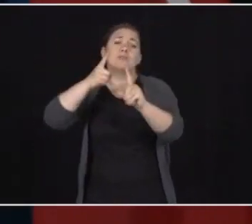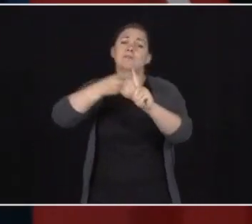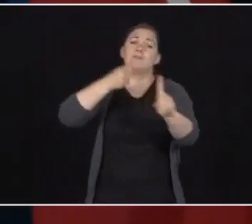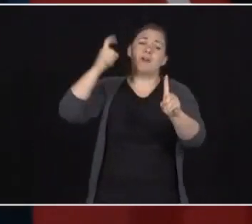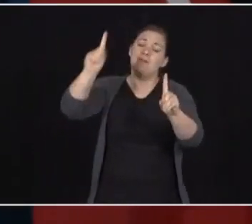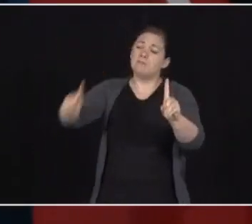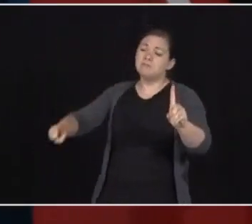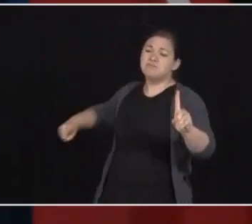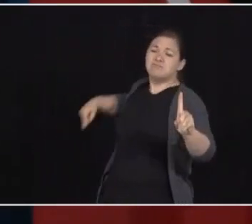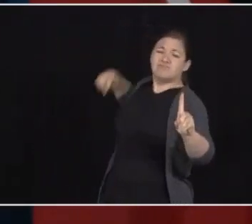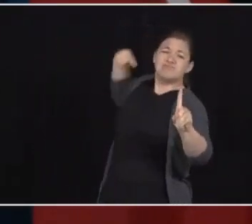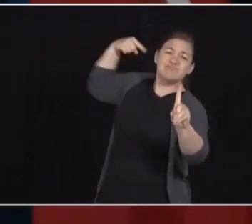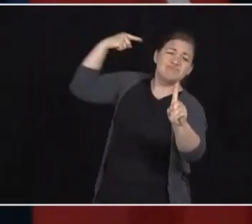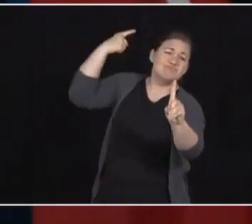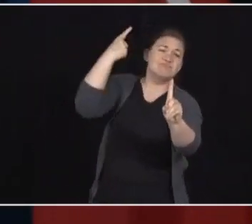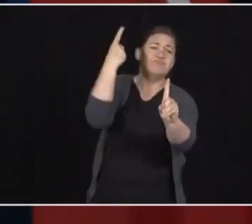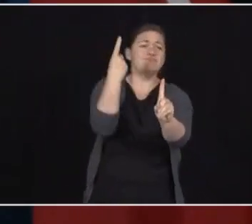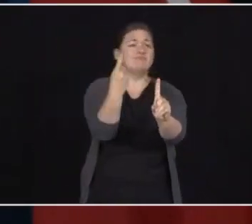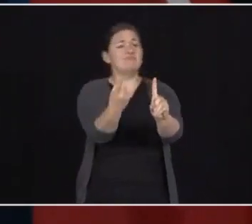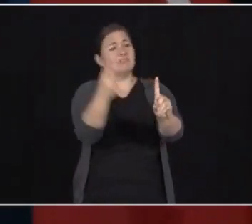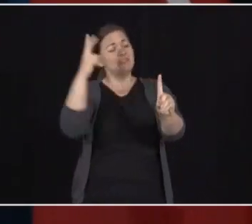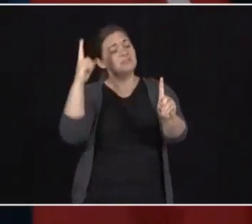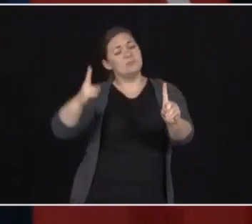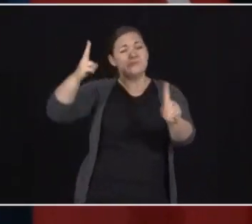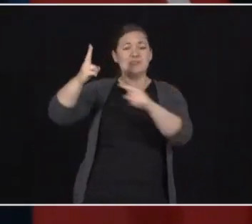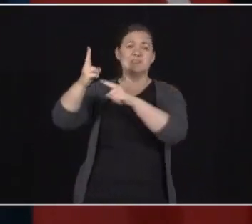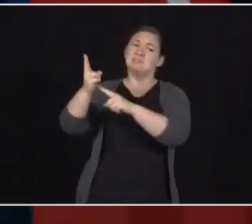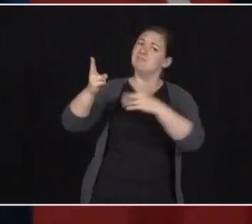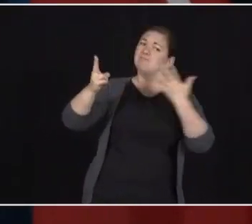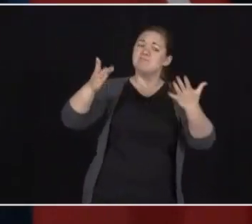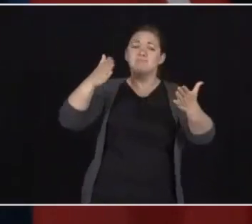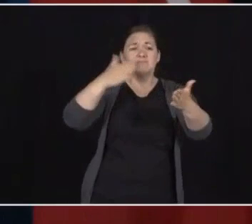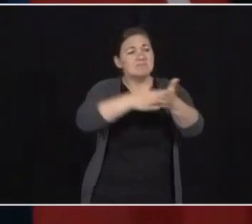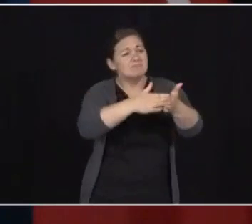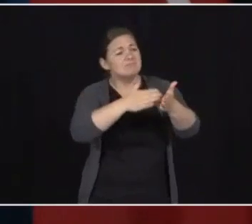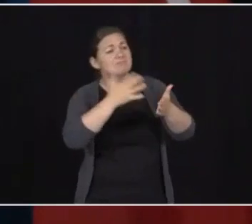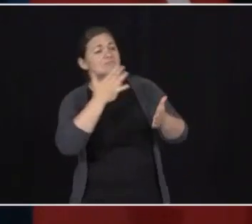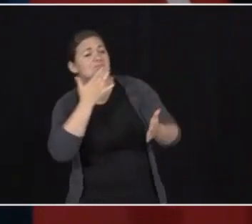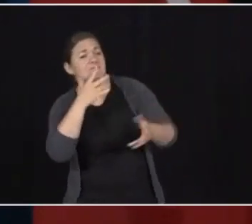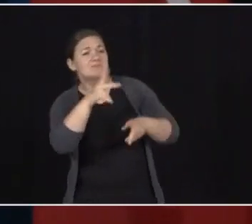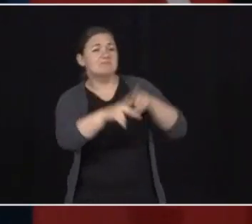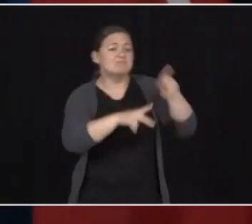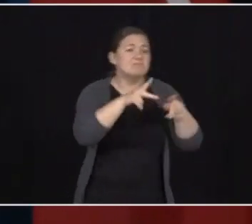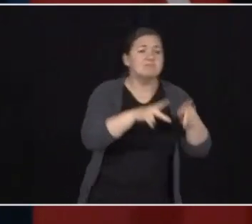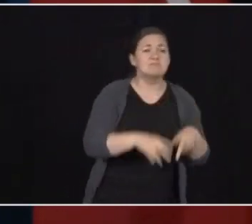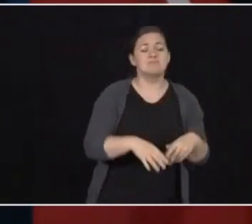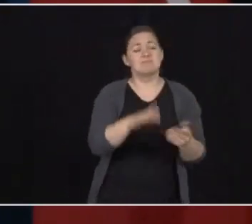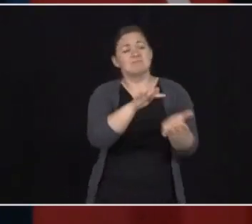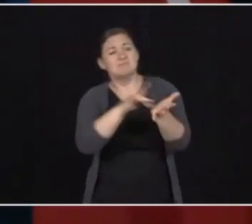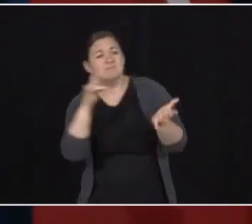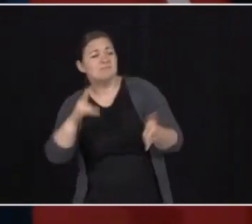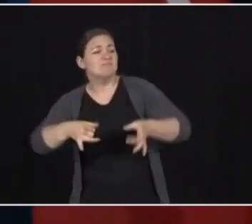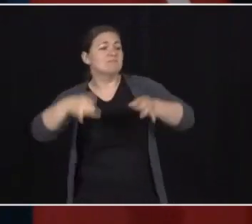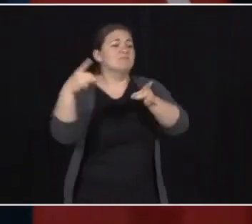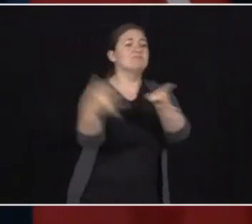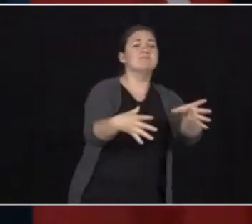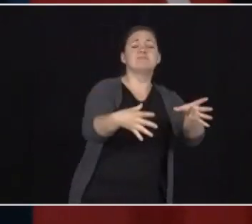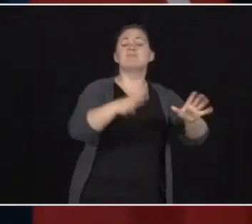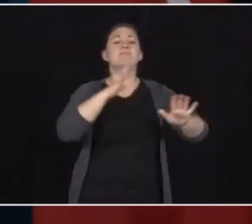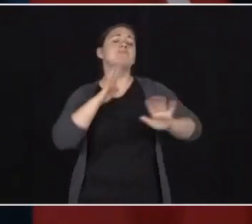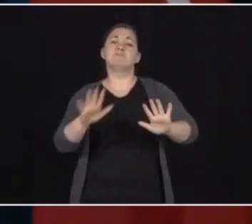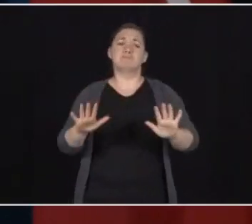They stem from a history of racism and abuse. But it is not